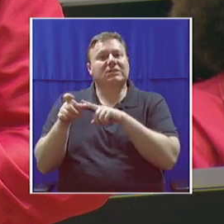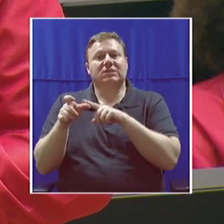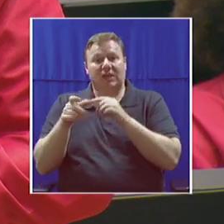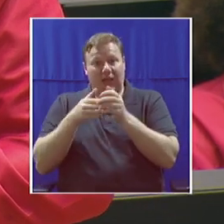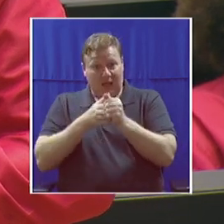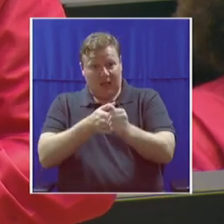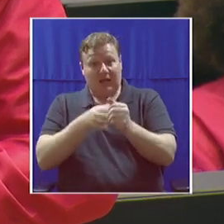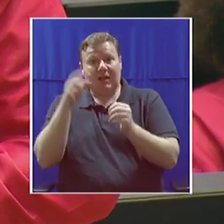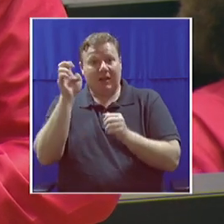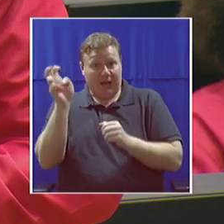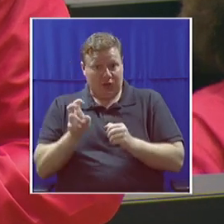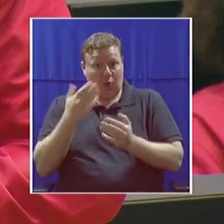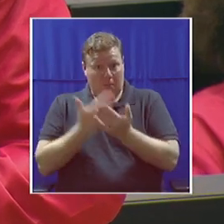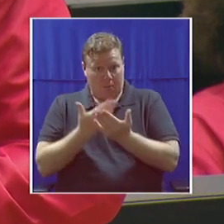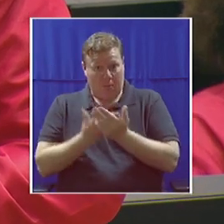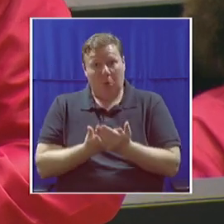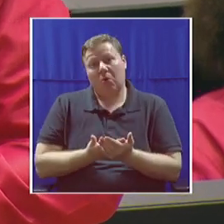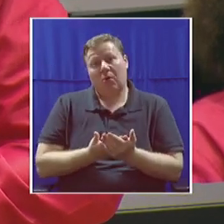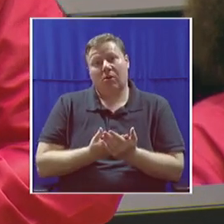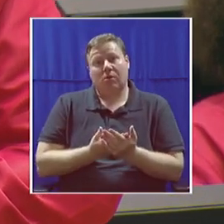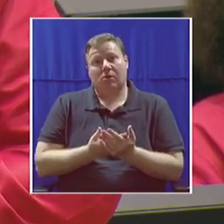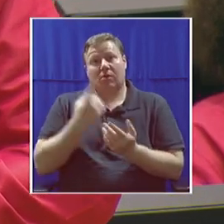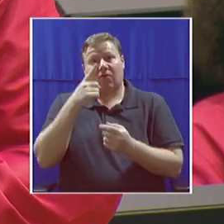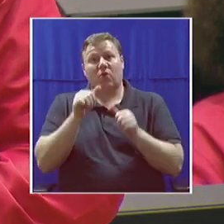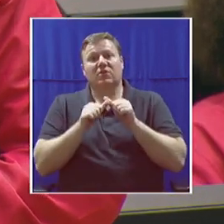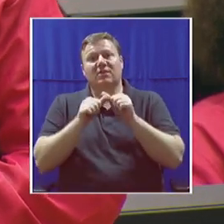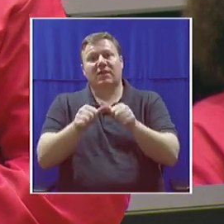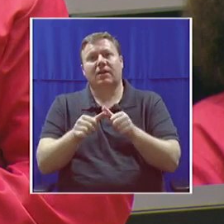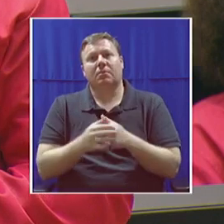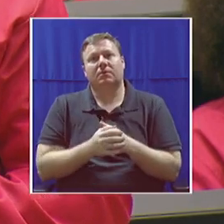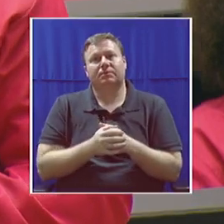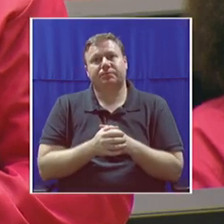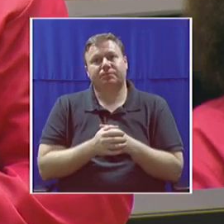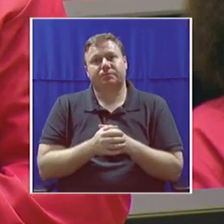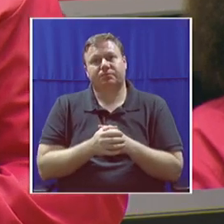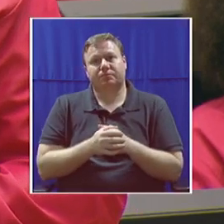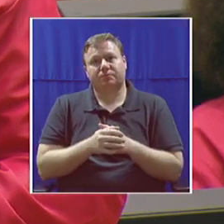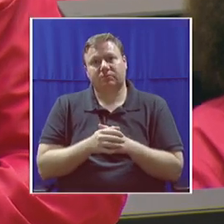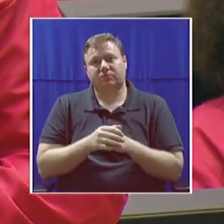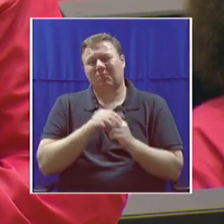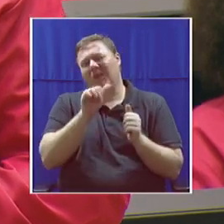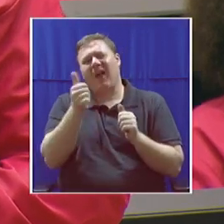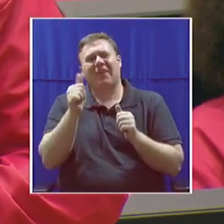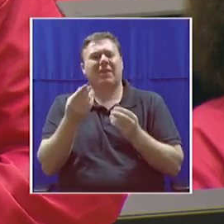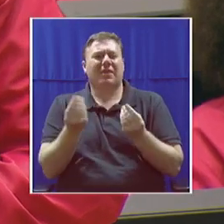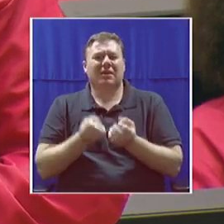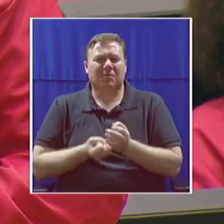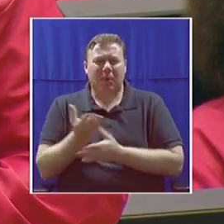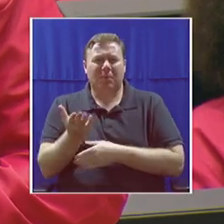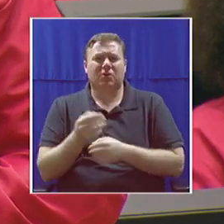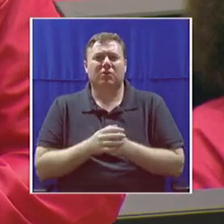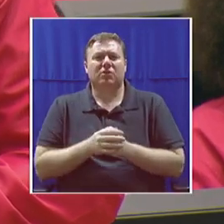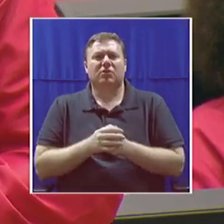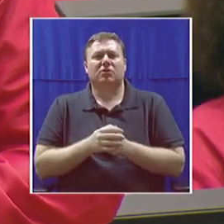towards provision of sustainable and dependable energy for the recovery plans whether the reactionary things that you have published and the rightwing